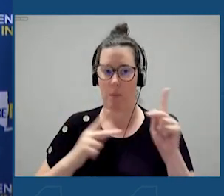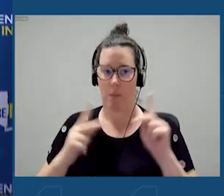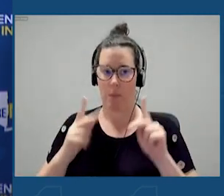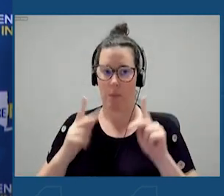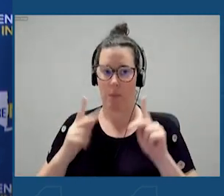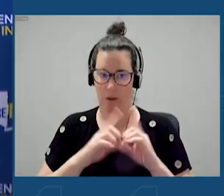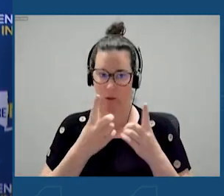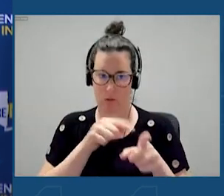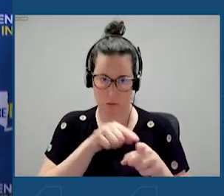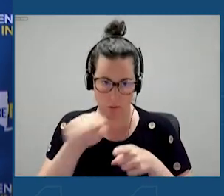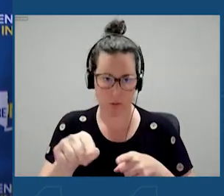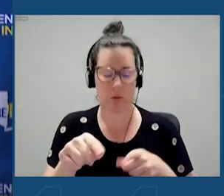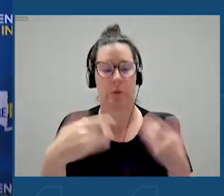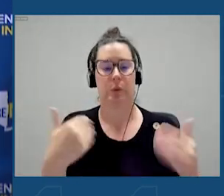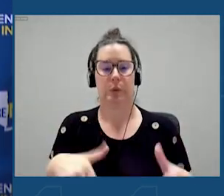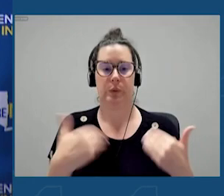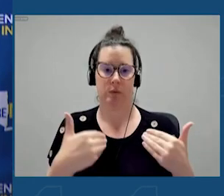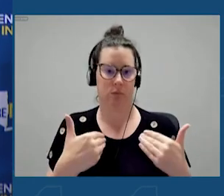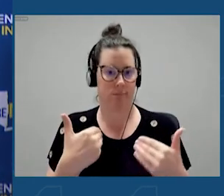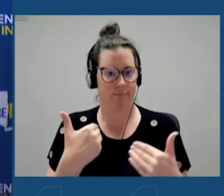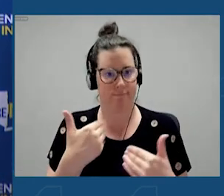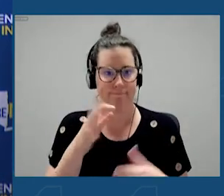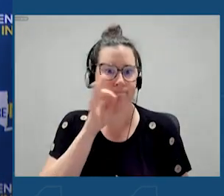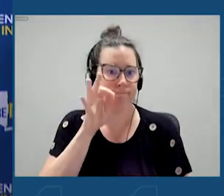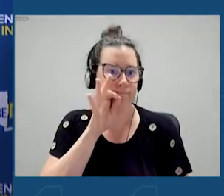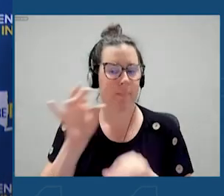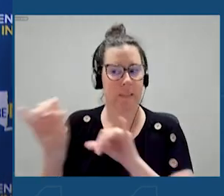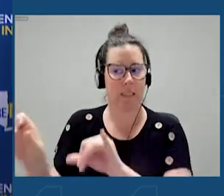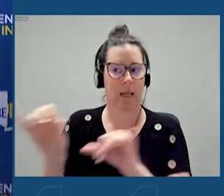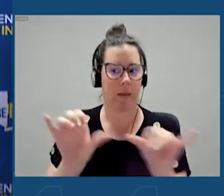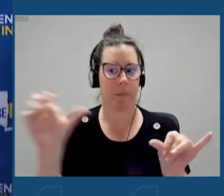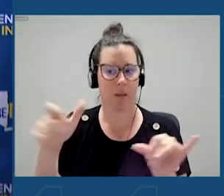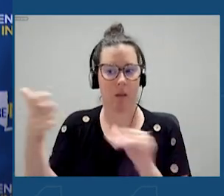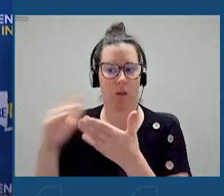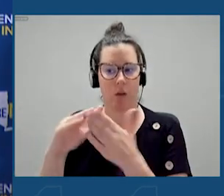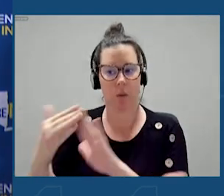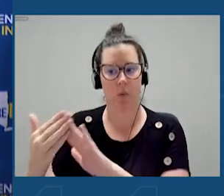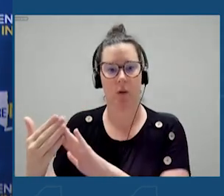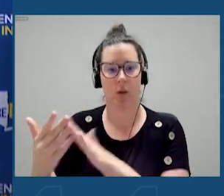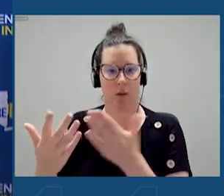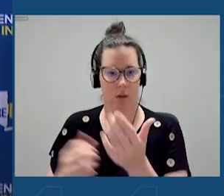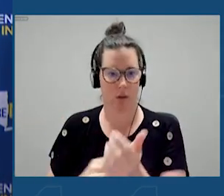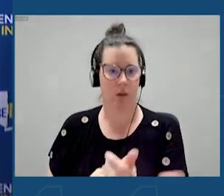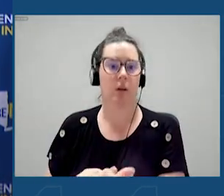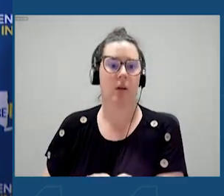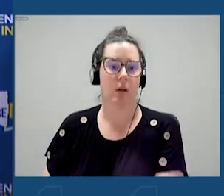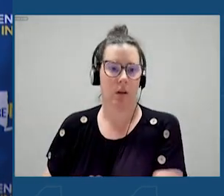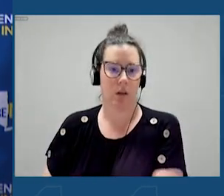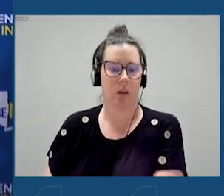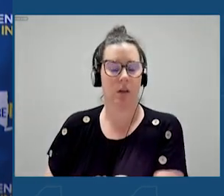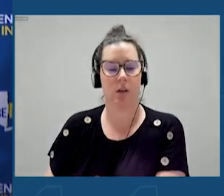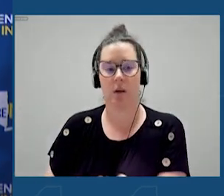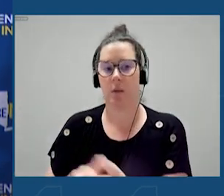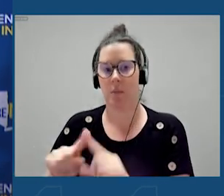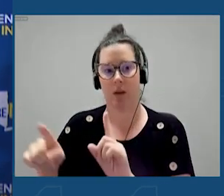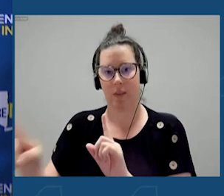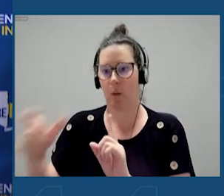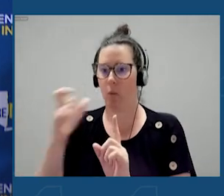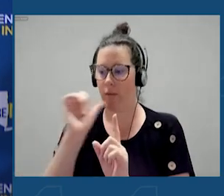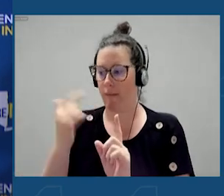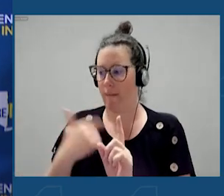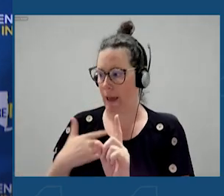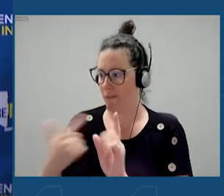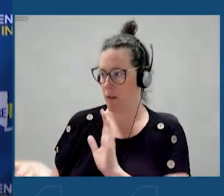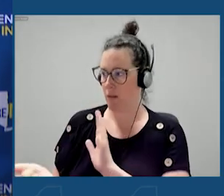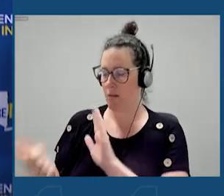much cannabis as everybody else's kids, but they weren't getting criminal records. And so that was really the driving force for